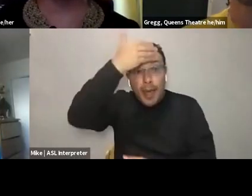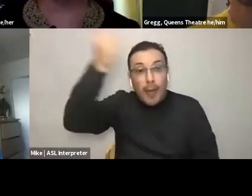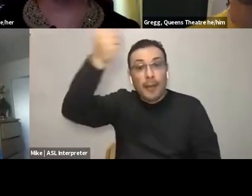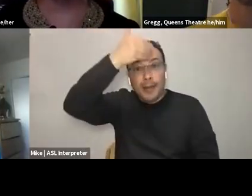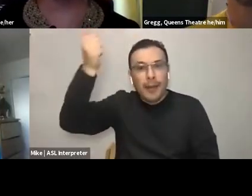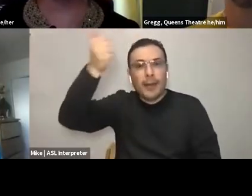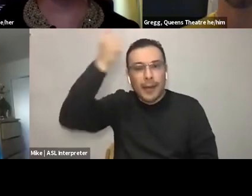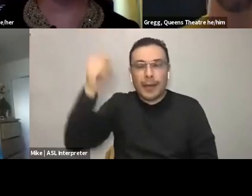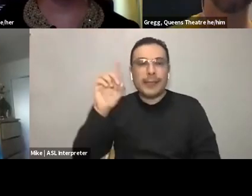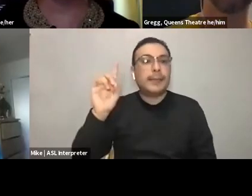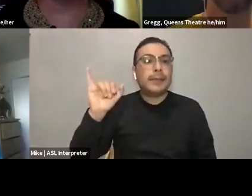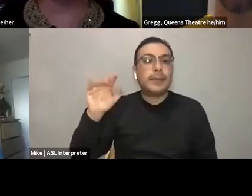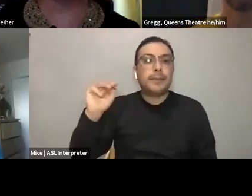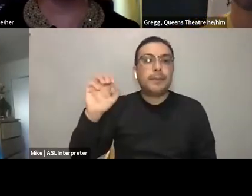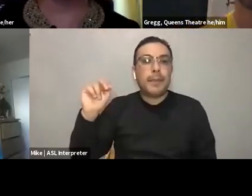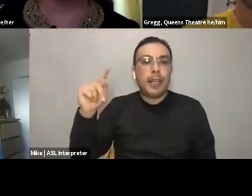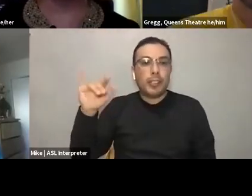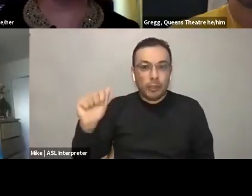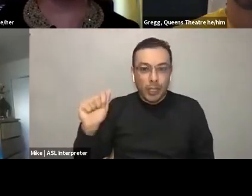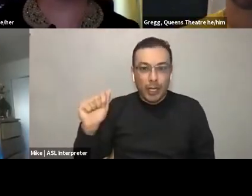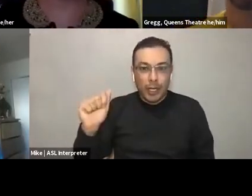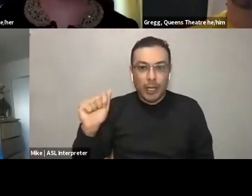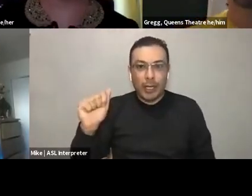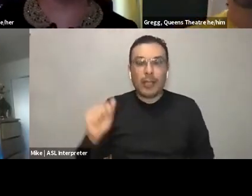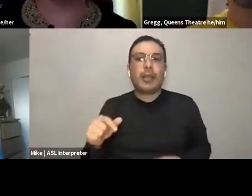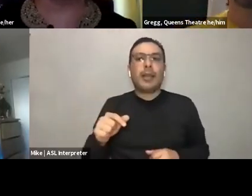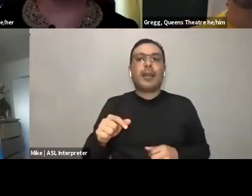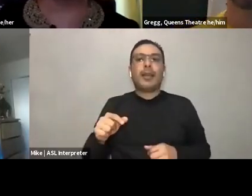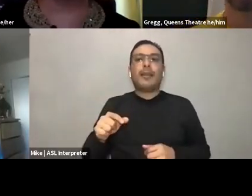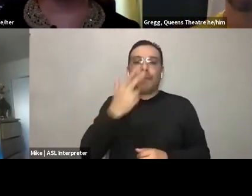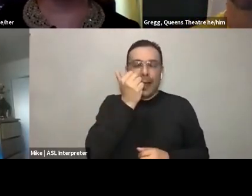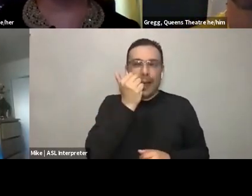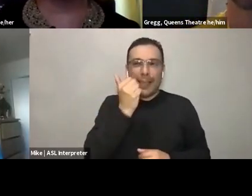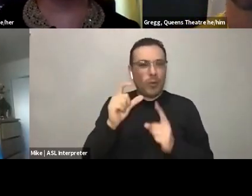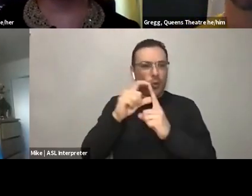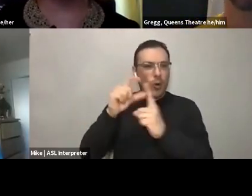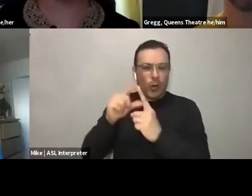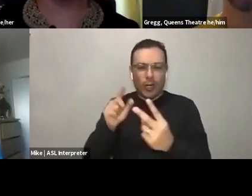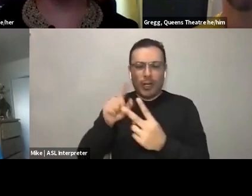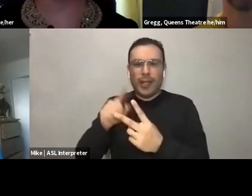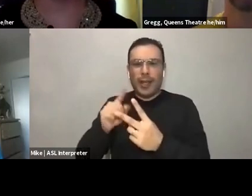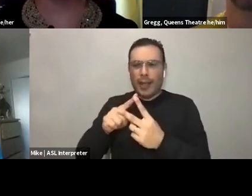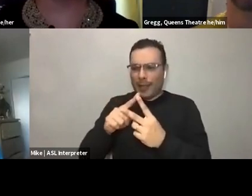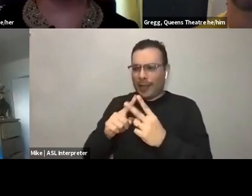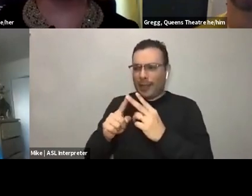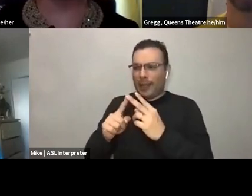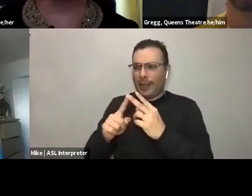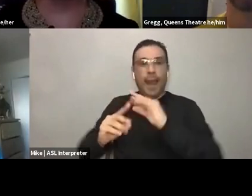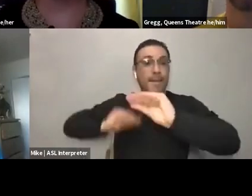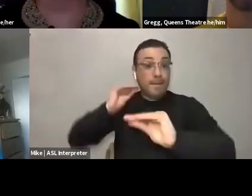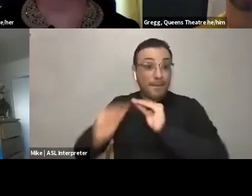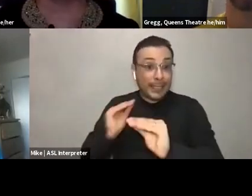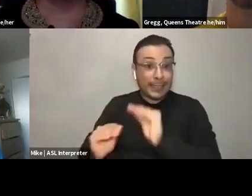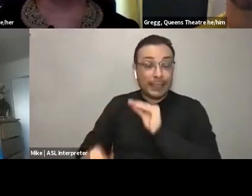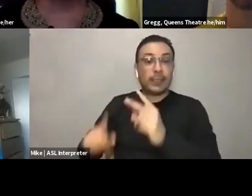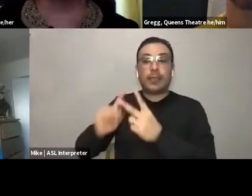versus innovating. I know that's something that we've found that our museum has been a program we've had to really redesign, um, as opposed to just adapting